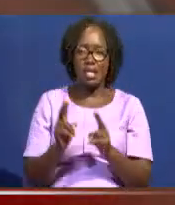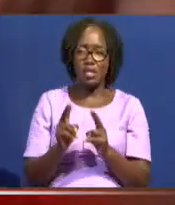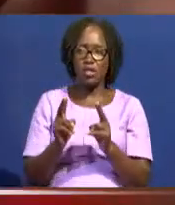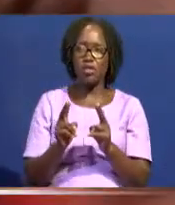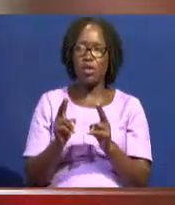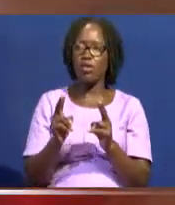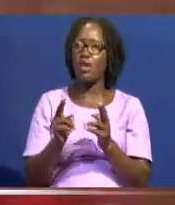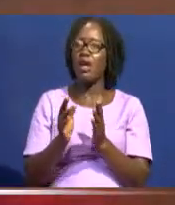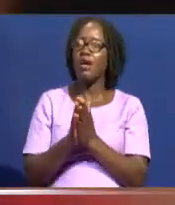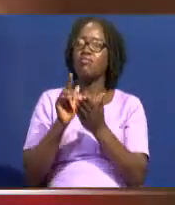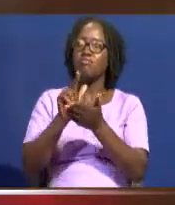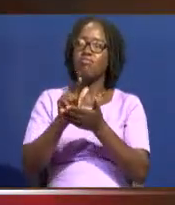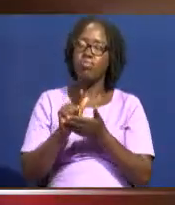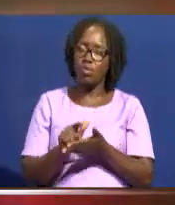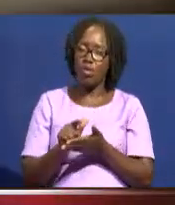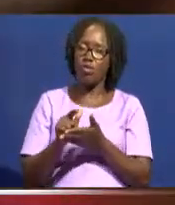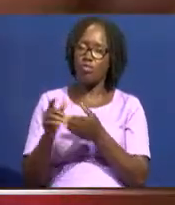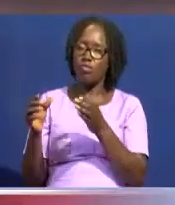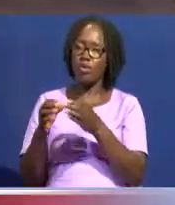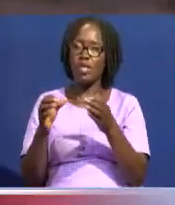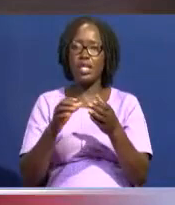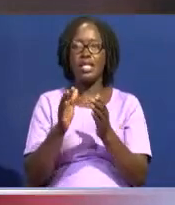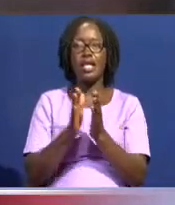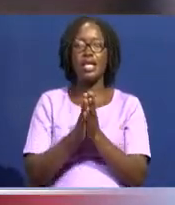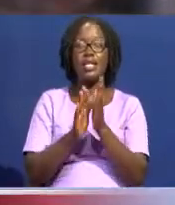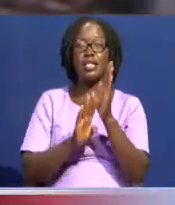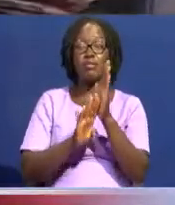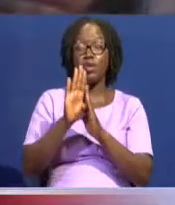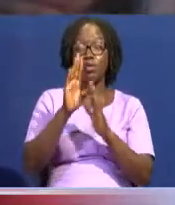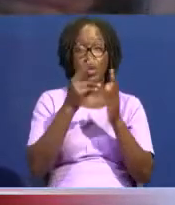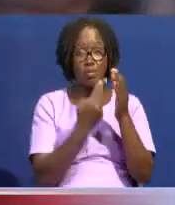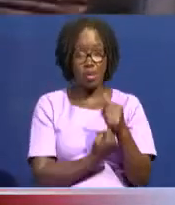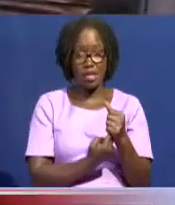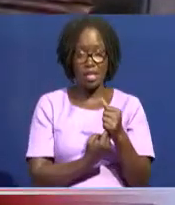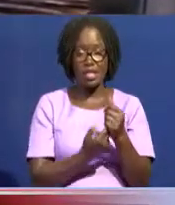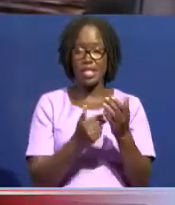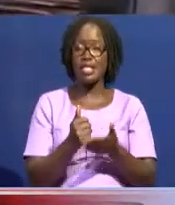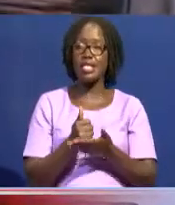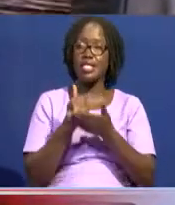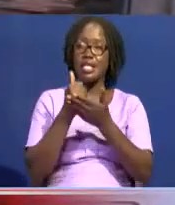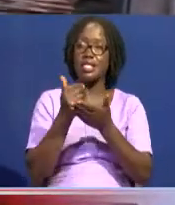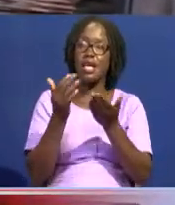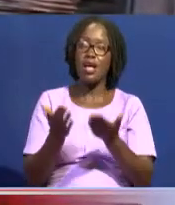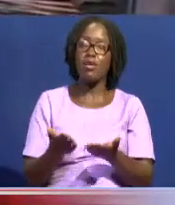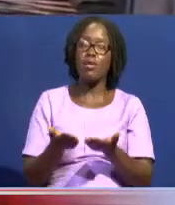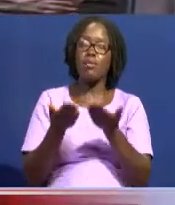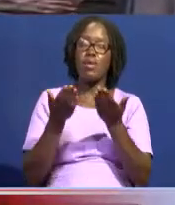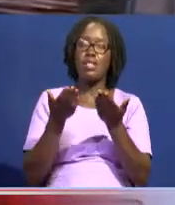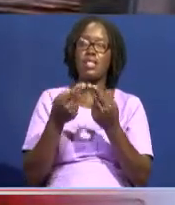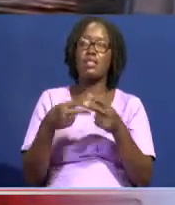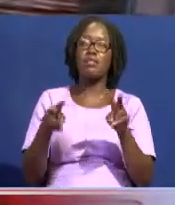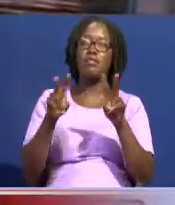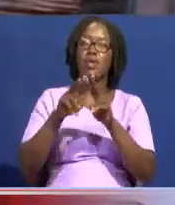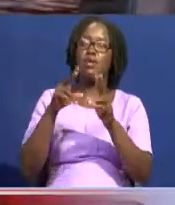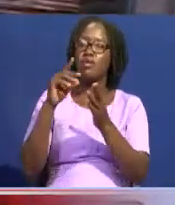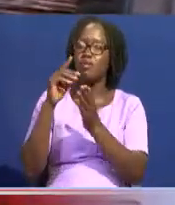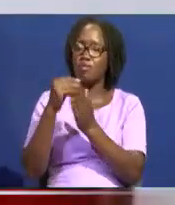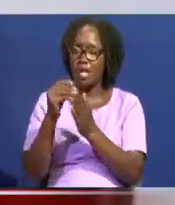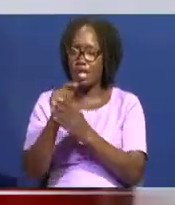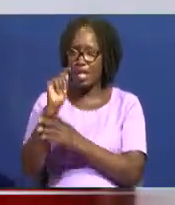za utoaji mikopo na washirika wa kimaendeleo zitasaidia kuimarisha thamani ya shilingi ya